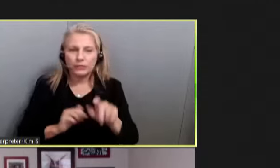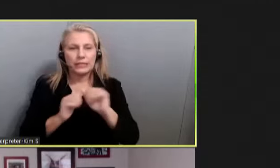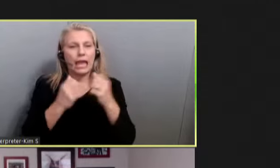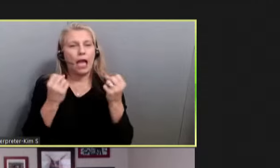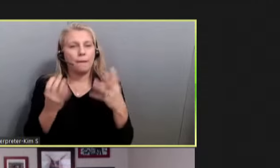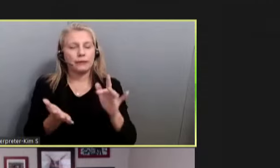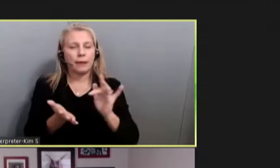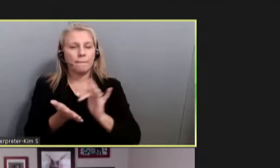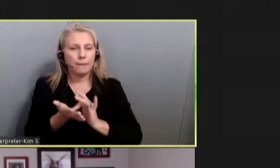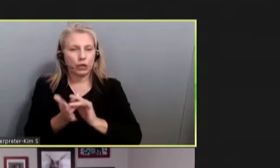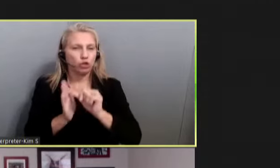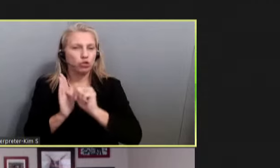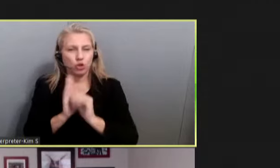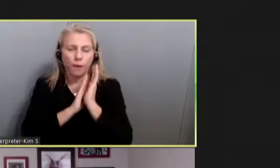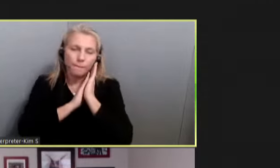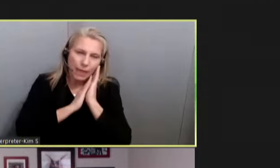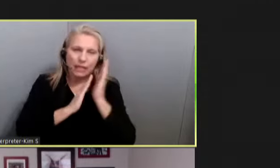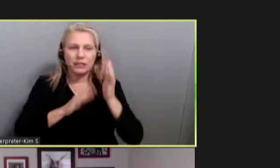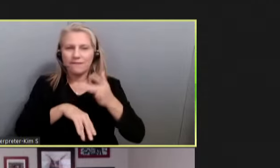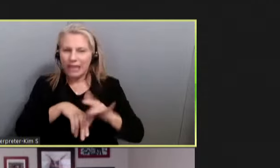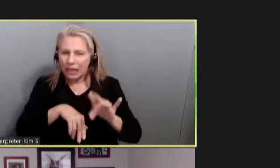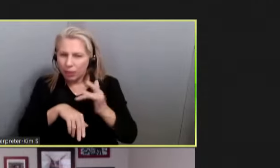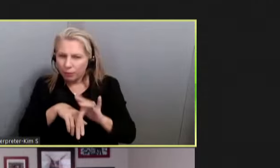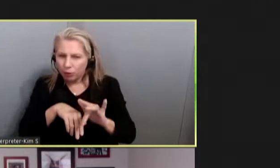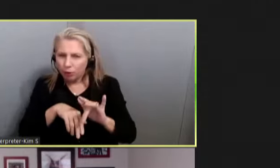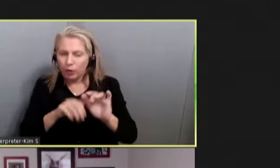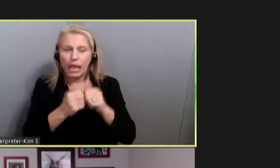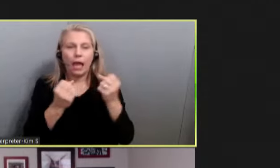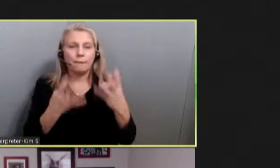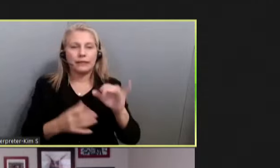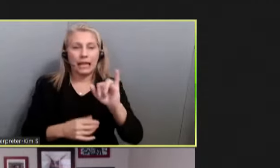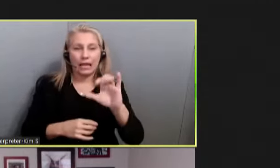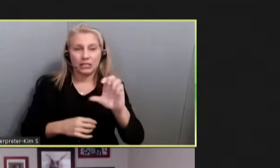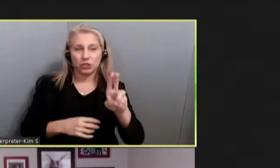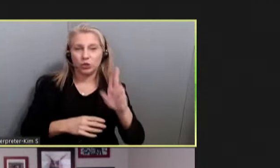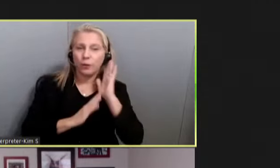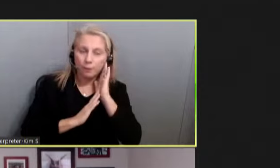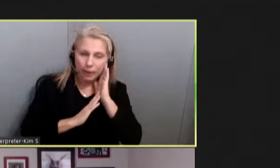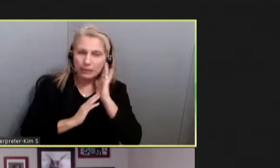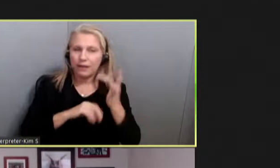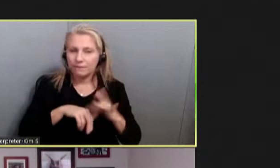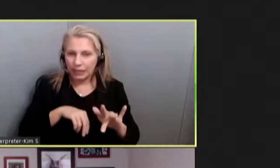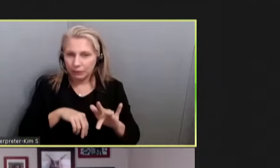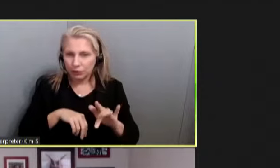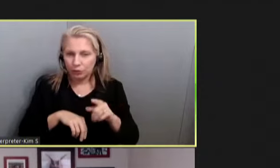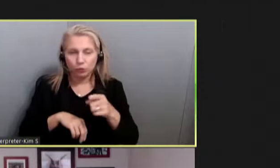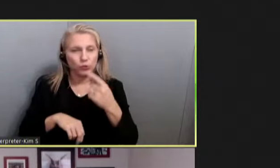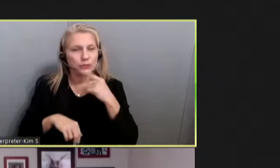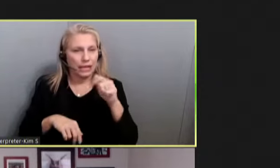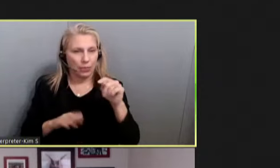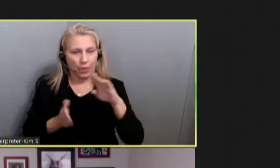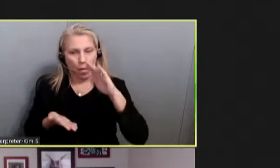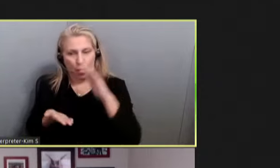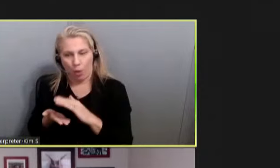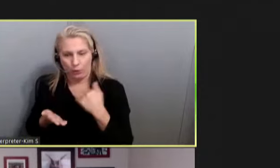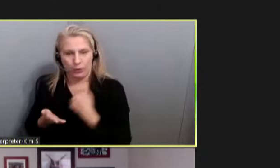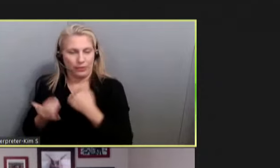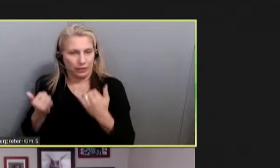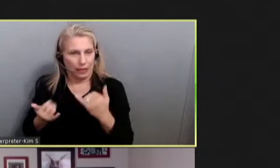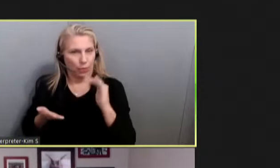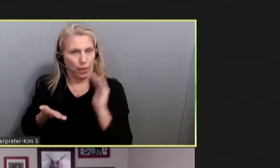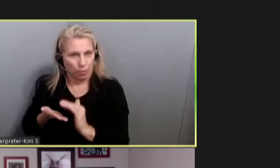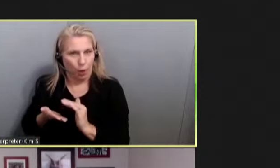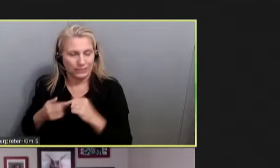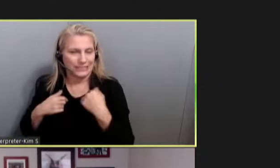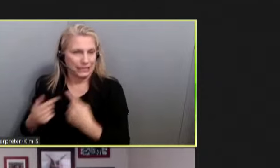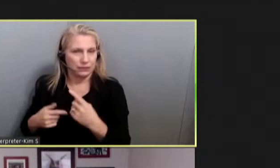medical surgical beds are available? How many ICU beds are available? You say you're at the lowest, or we're at the lowest